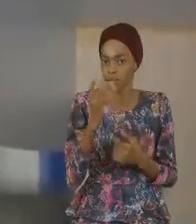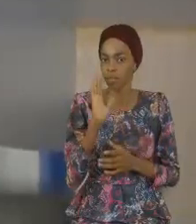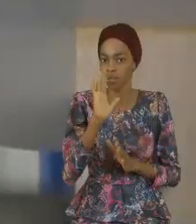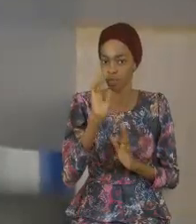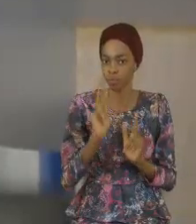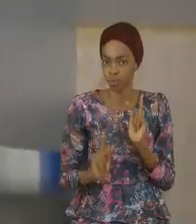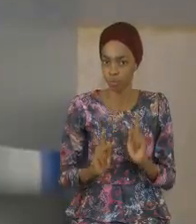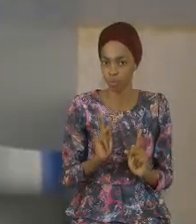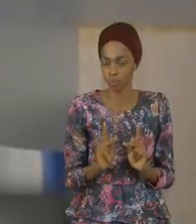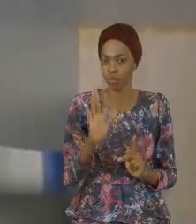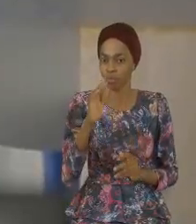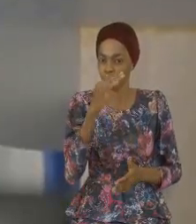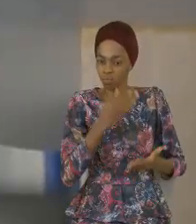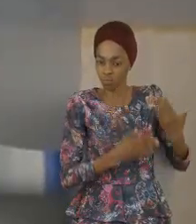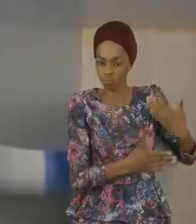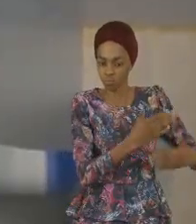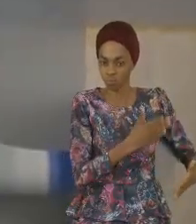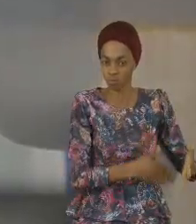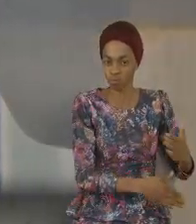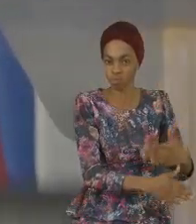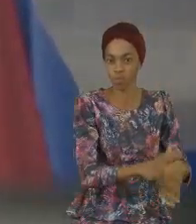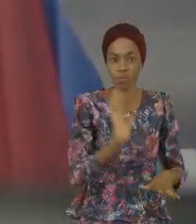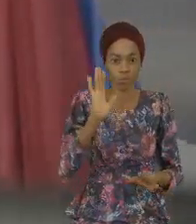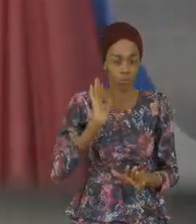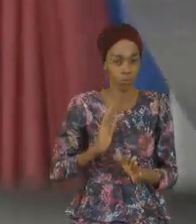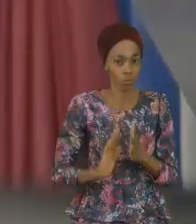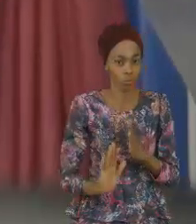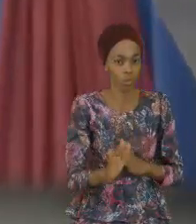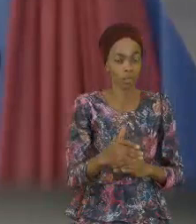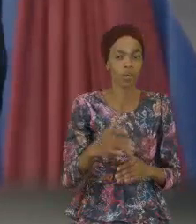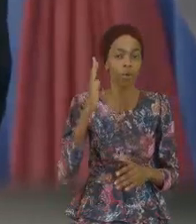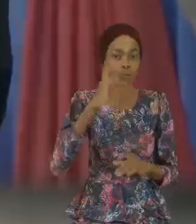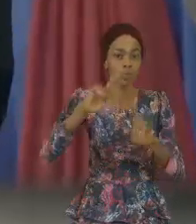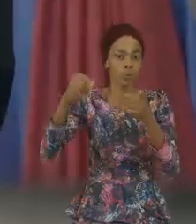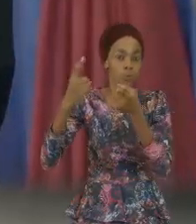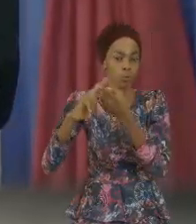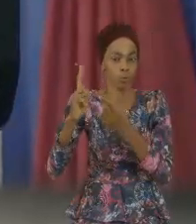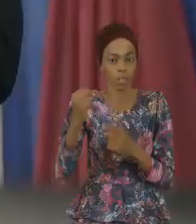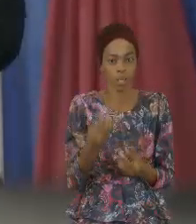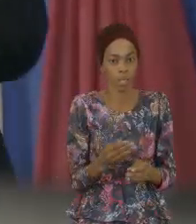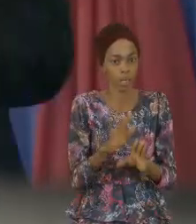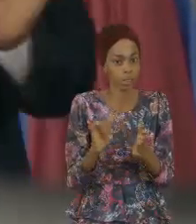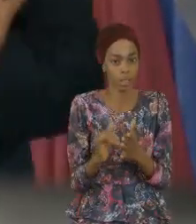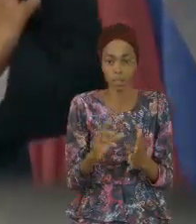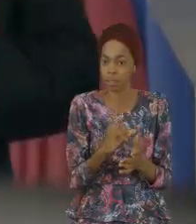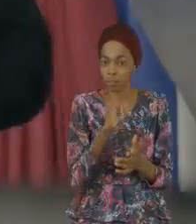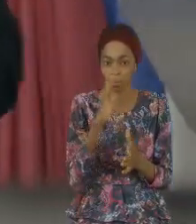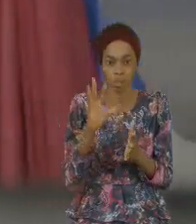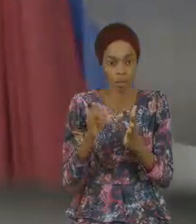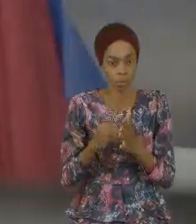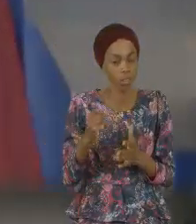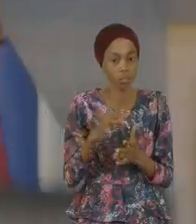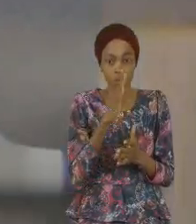your descendants, your progeny, they will go to a land that is not theirs. It will be a land